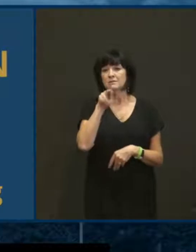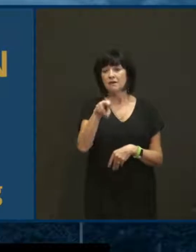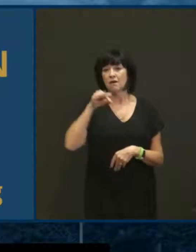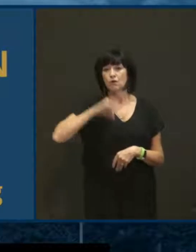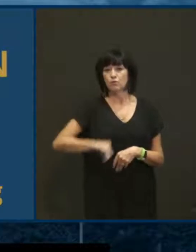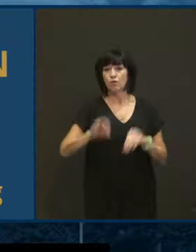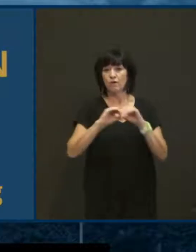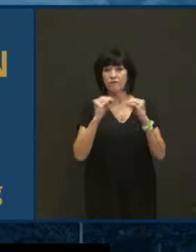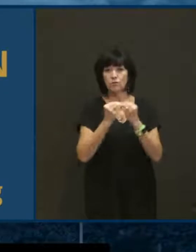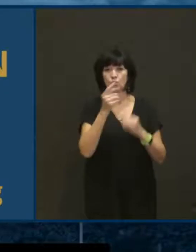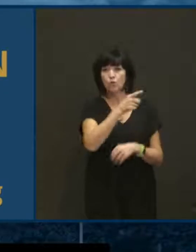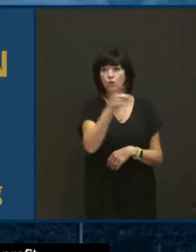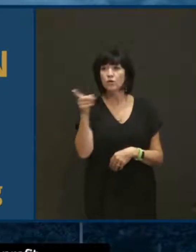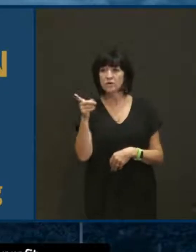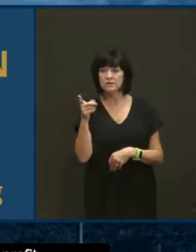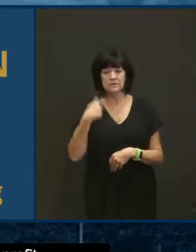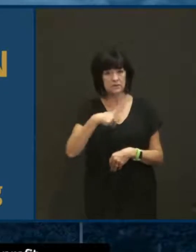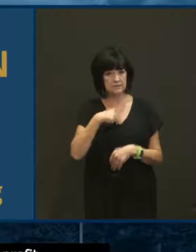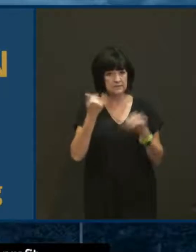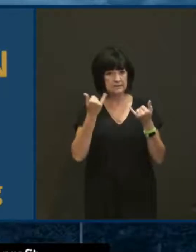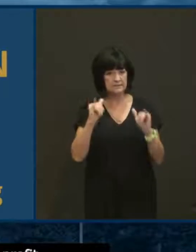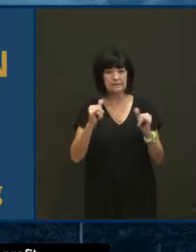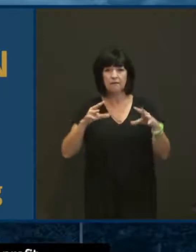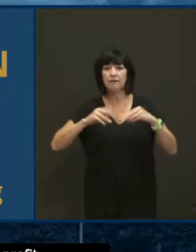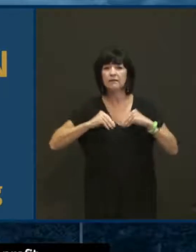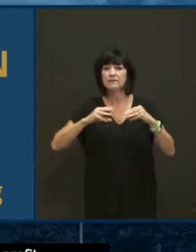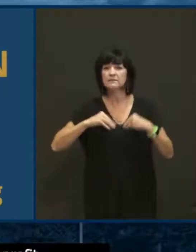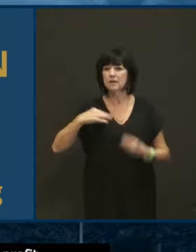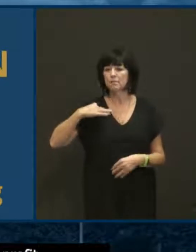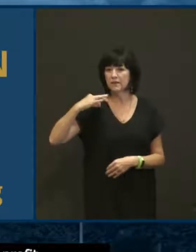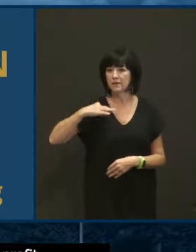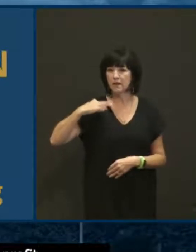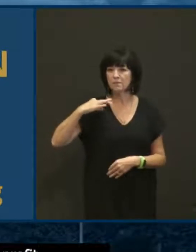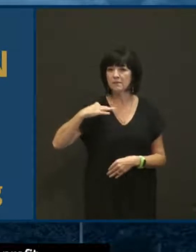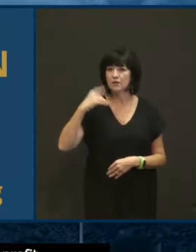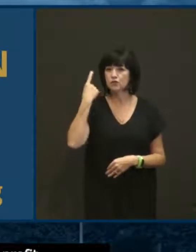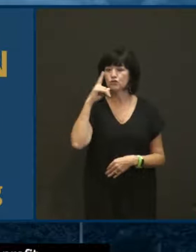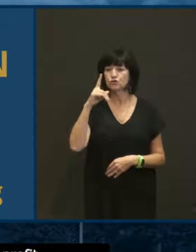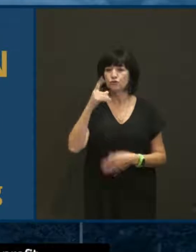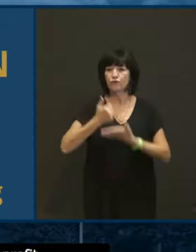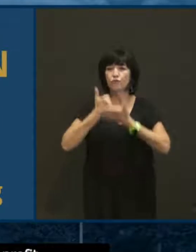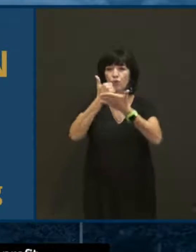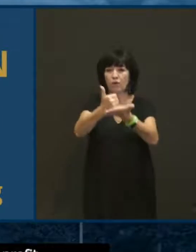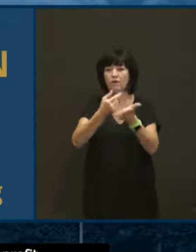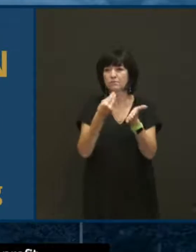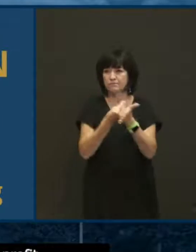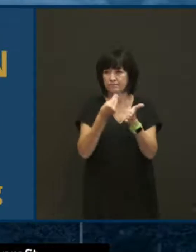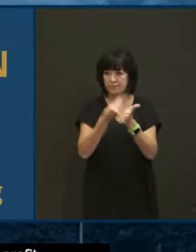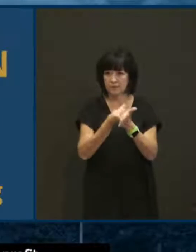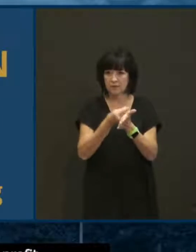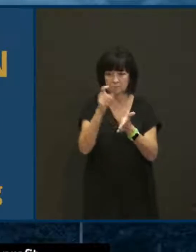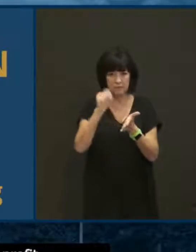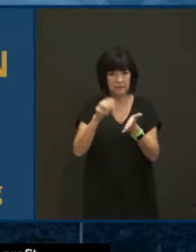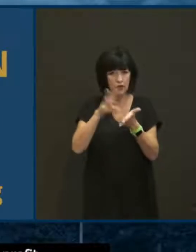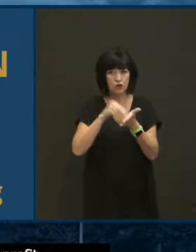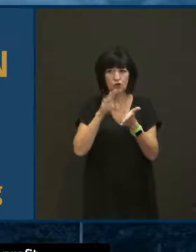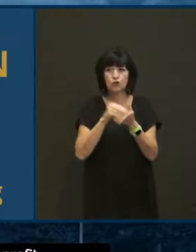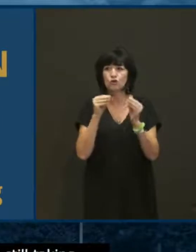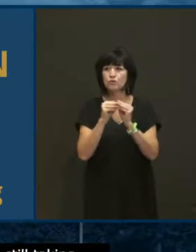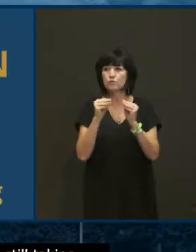fund, and we're still taking applications for it. You can learn more about it and apply at